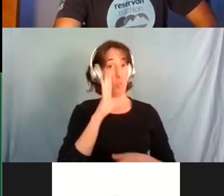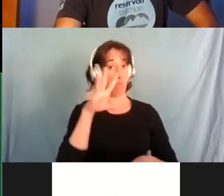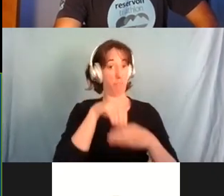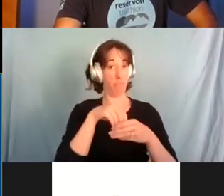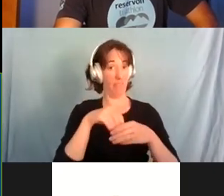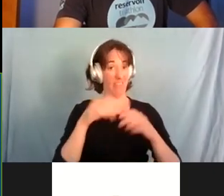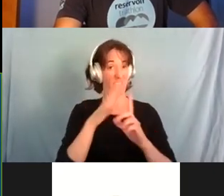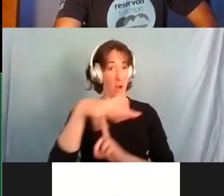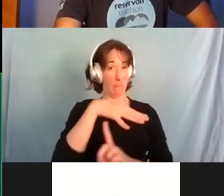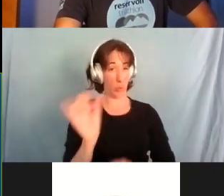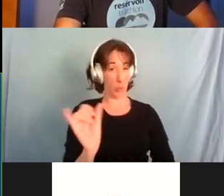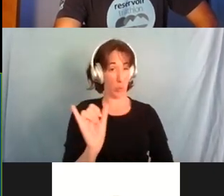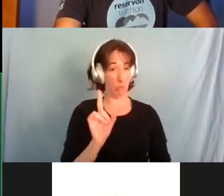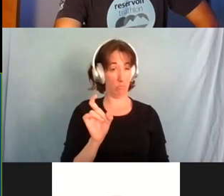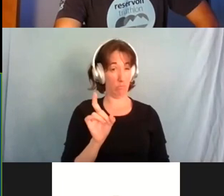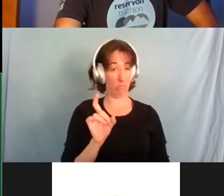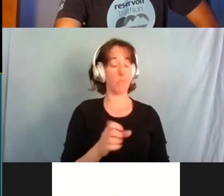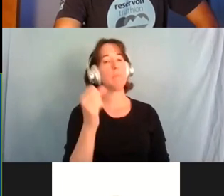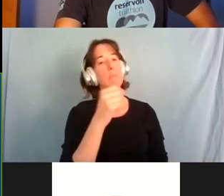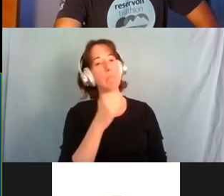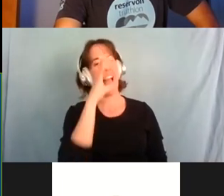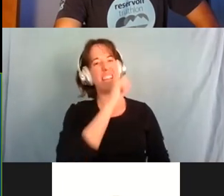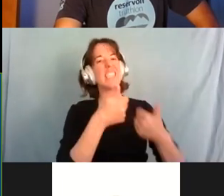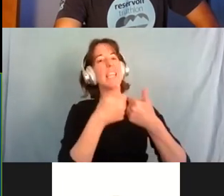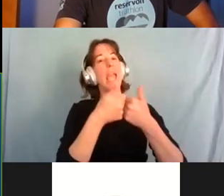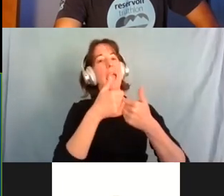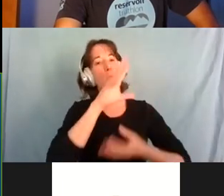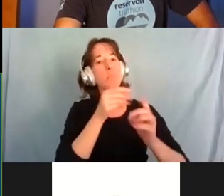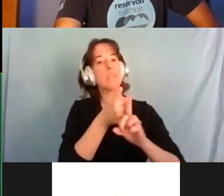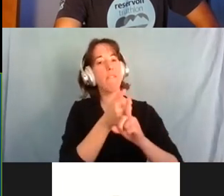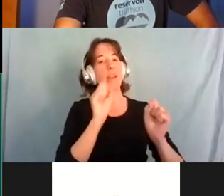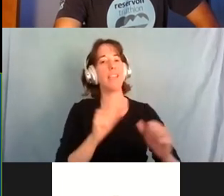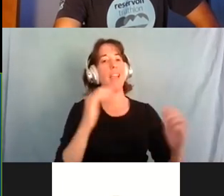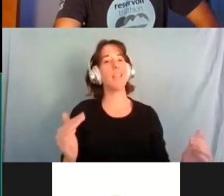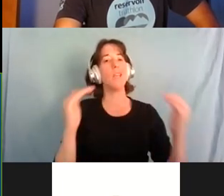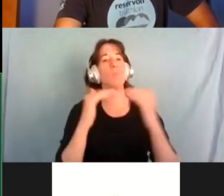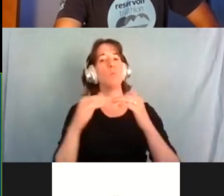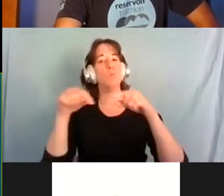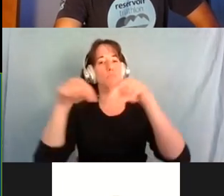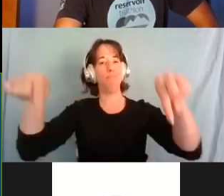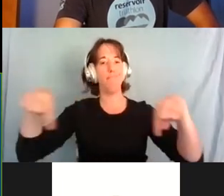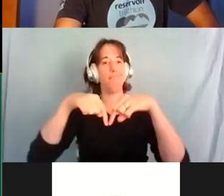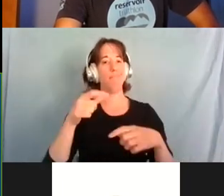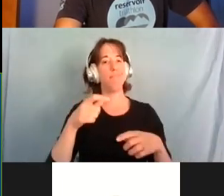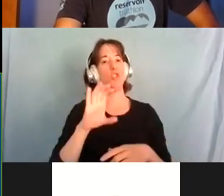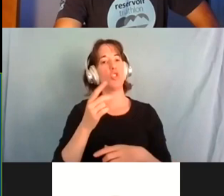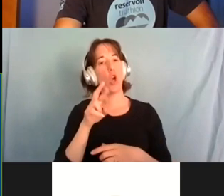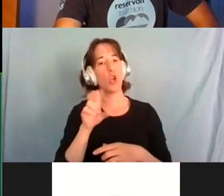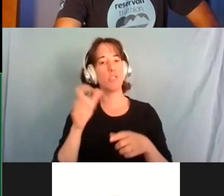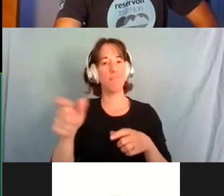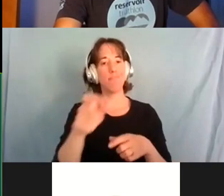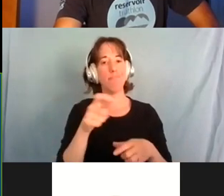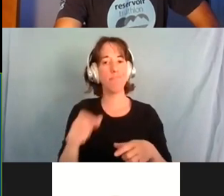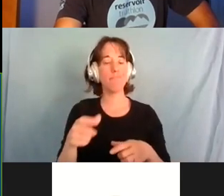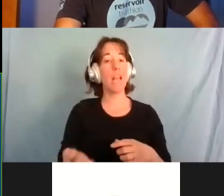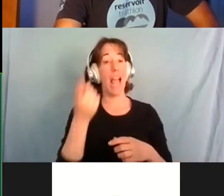guess, consider the game itself to be equivalent to the board of checkers. So basically, I think the game itself would be a more broad